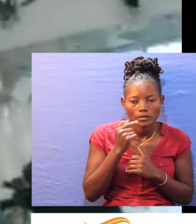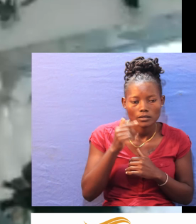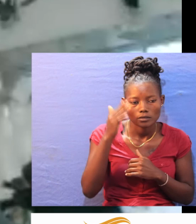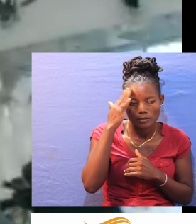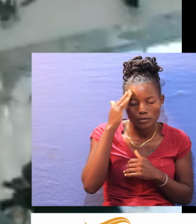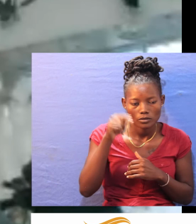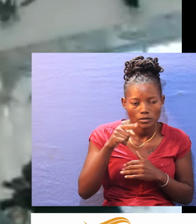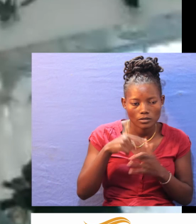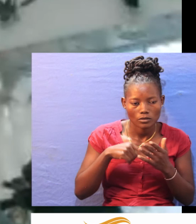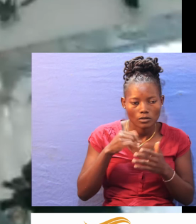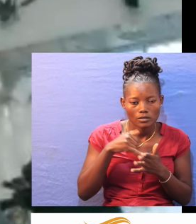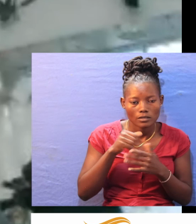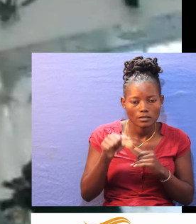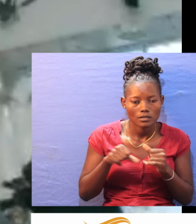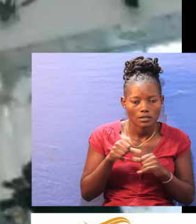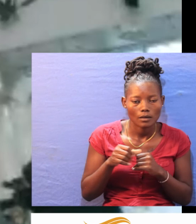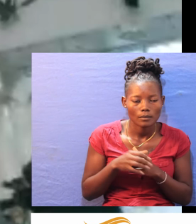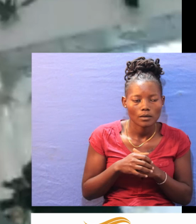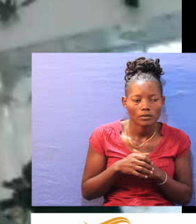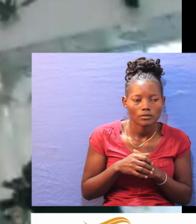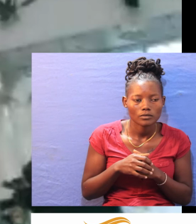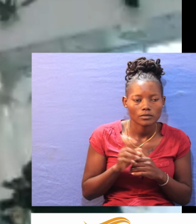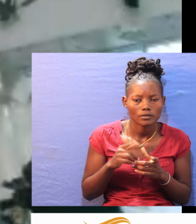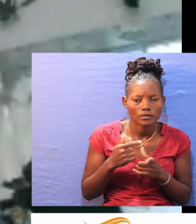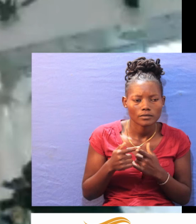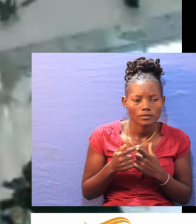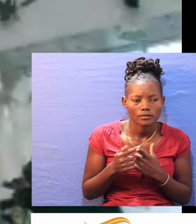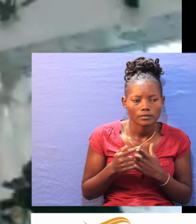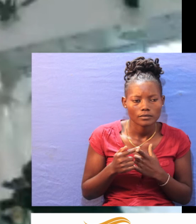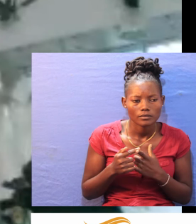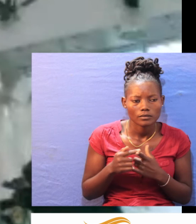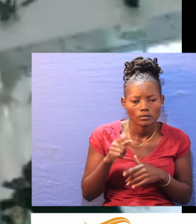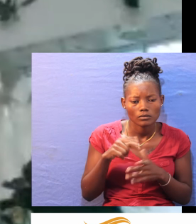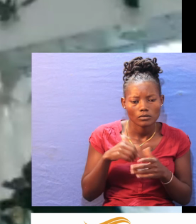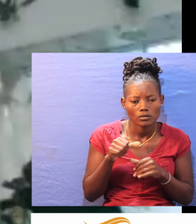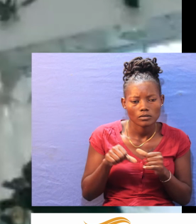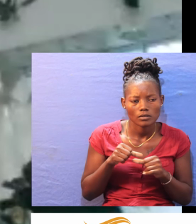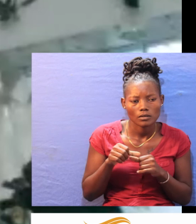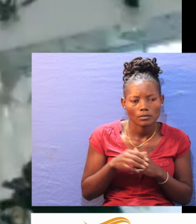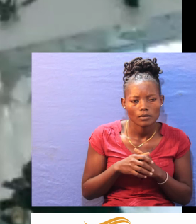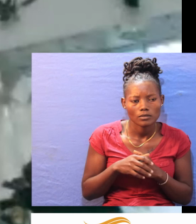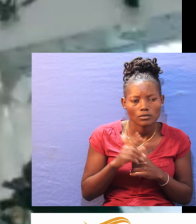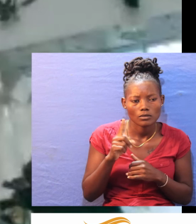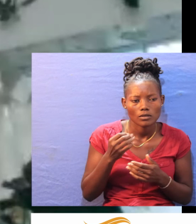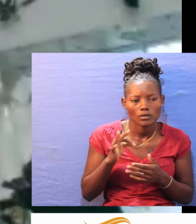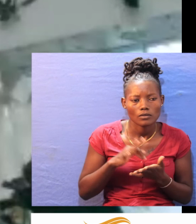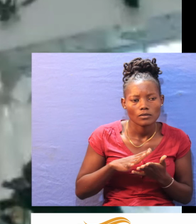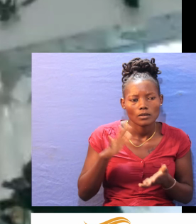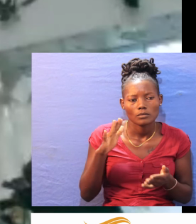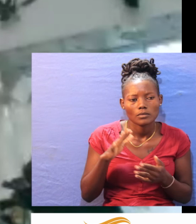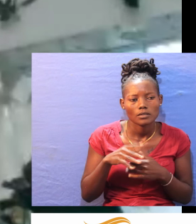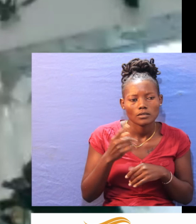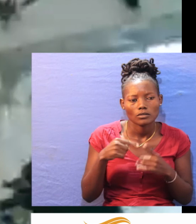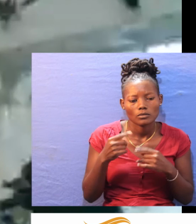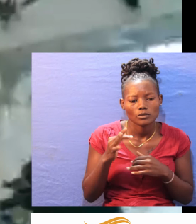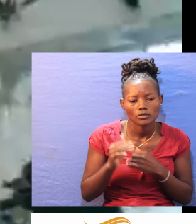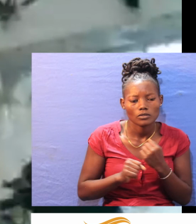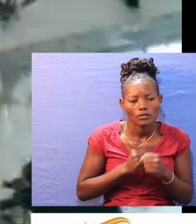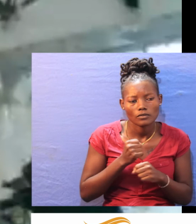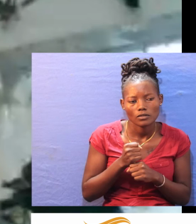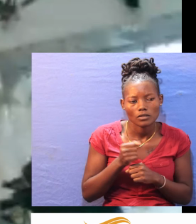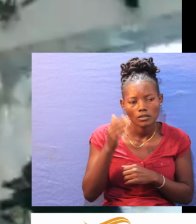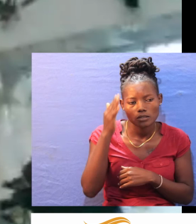this is what it's about, and you get them online. And I'm thinking, we're about to have one of the biggest games of the year,